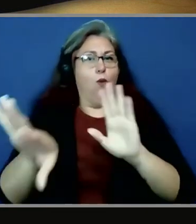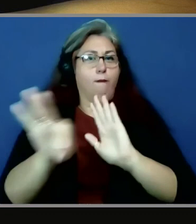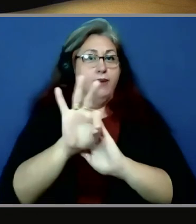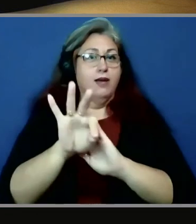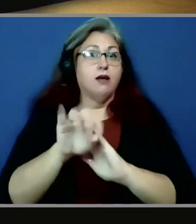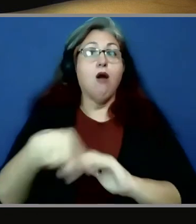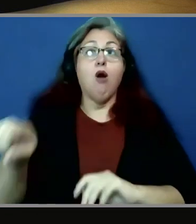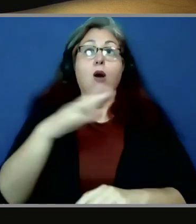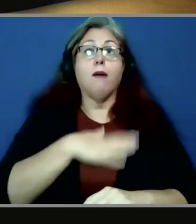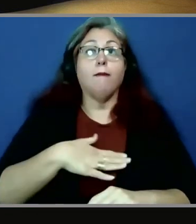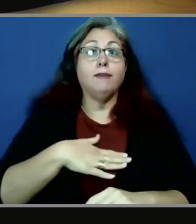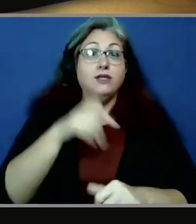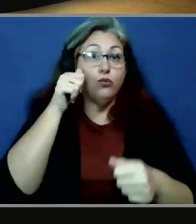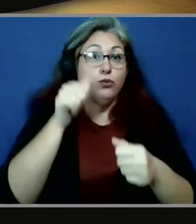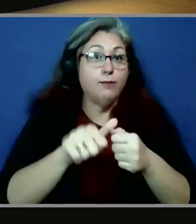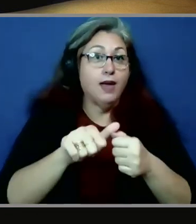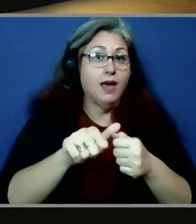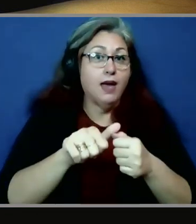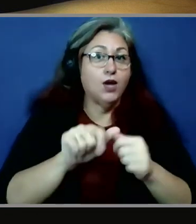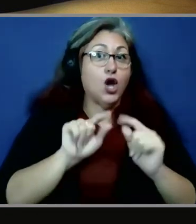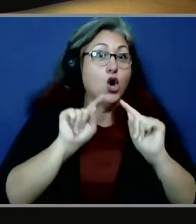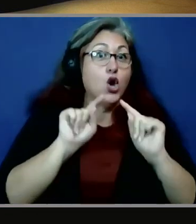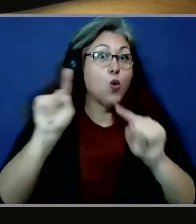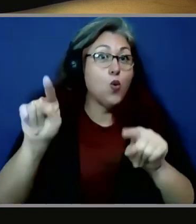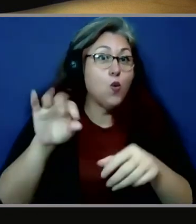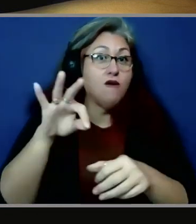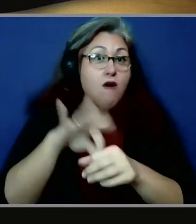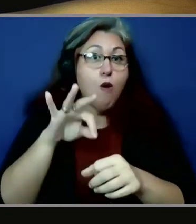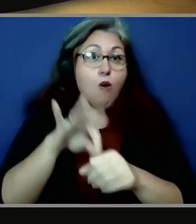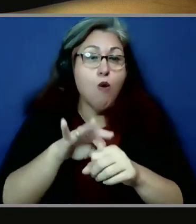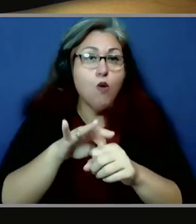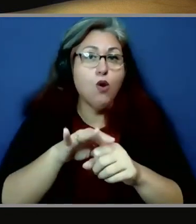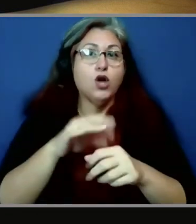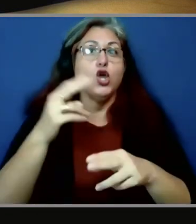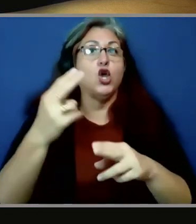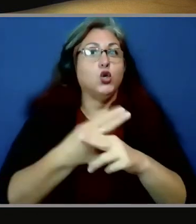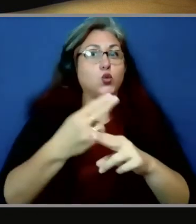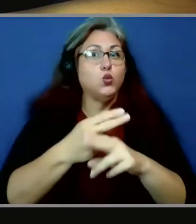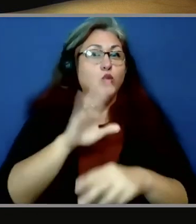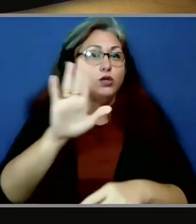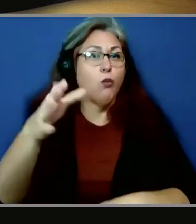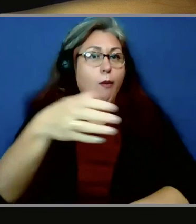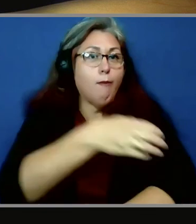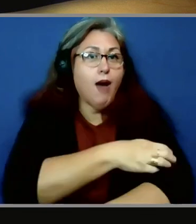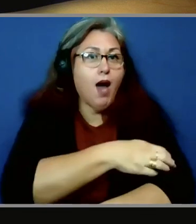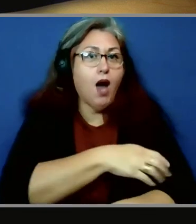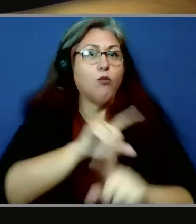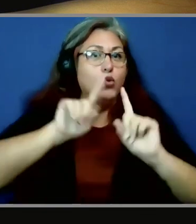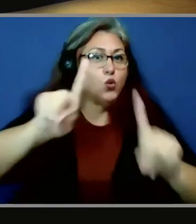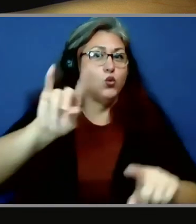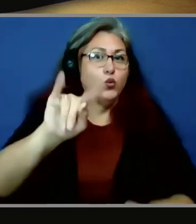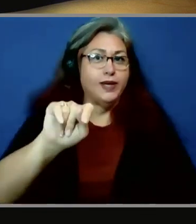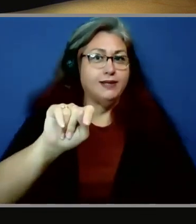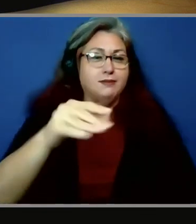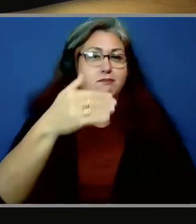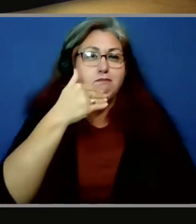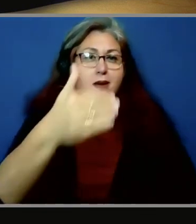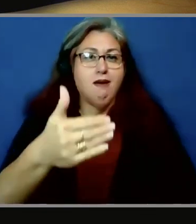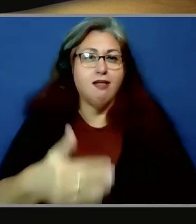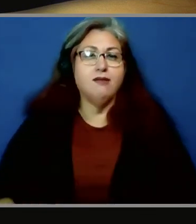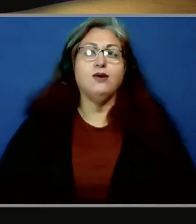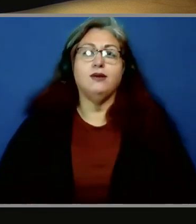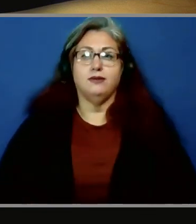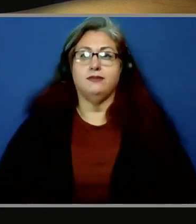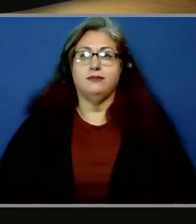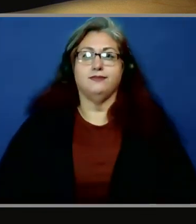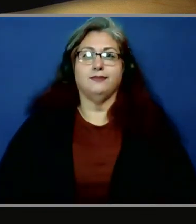Everyone, please remember to vote. Use your power. Do it. Mahalo.